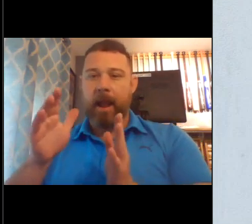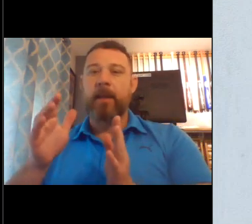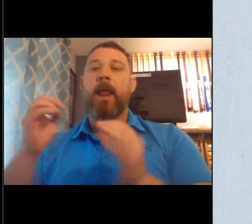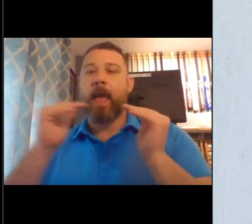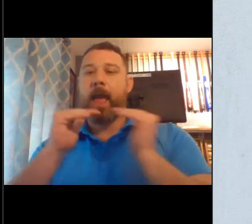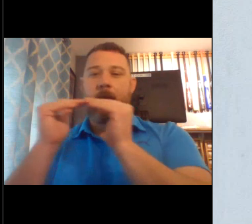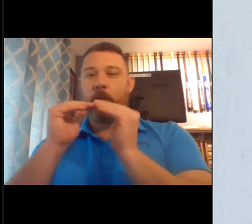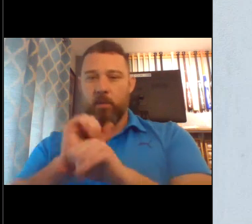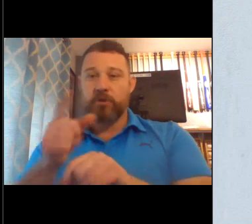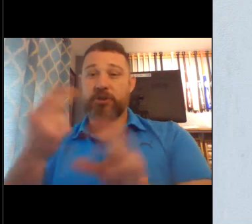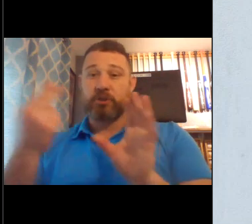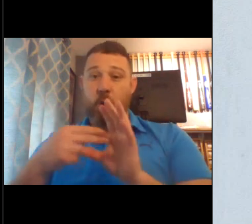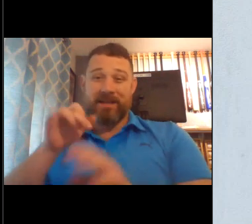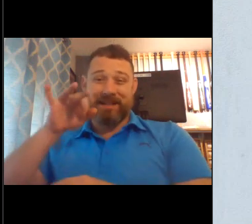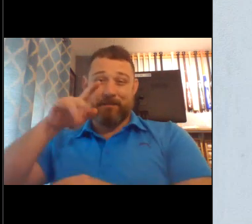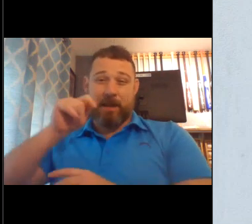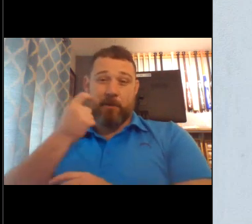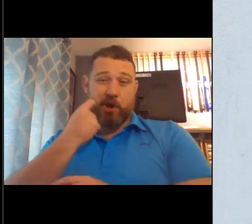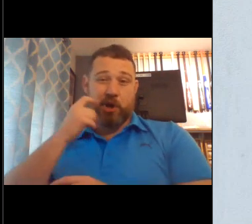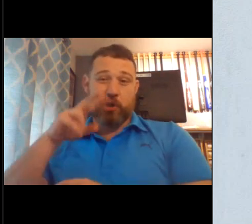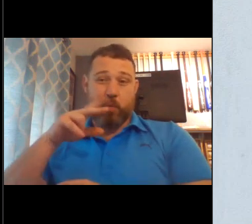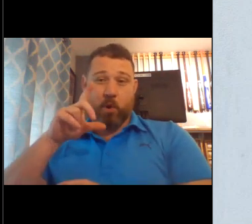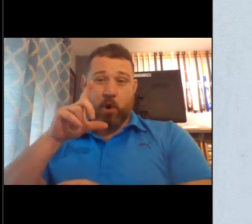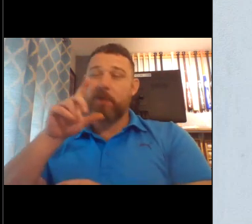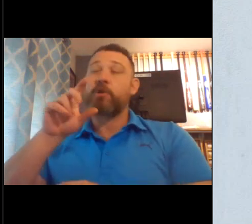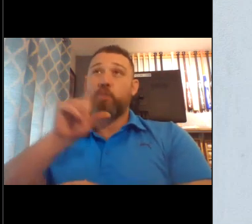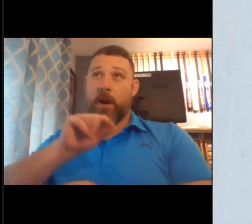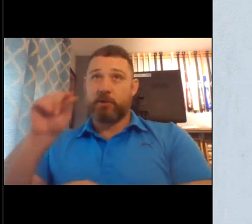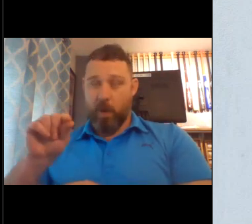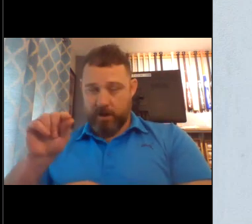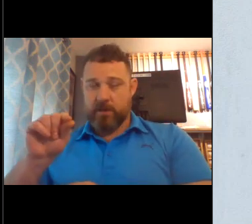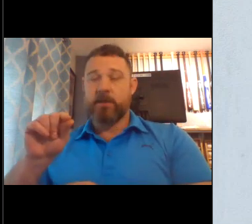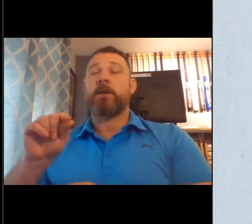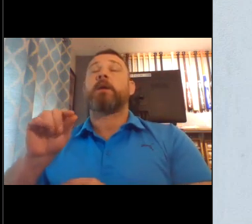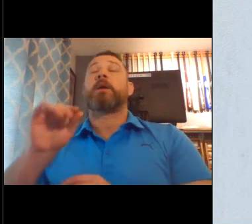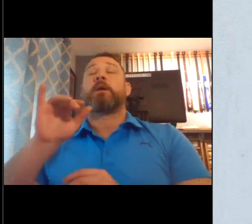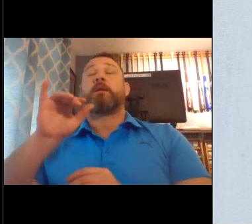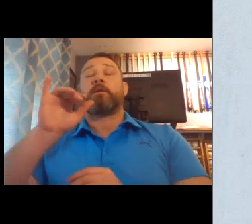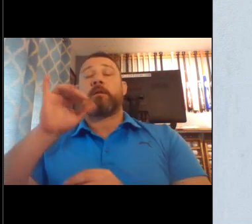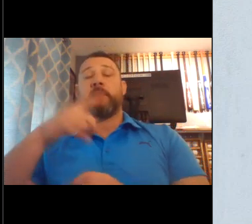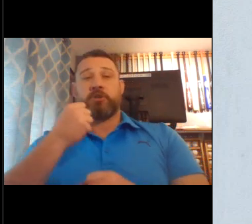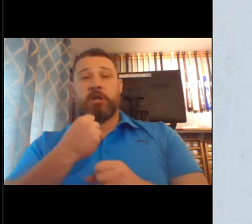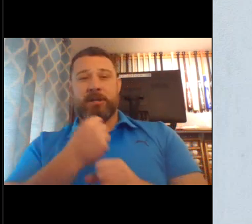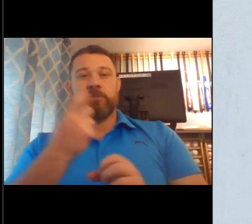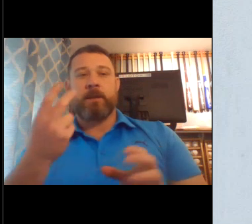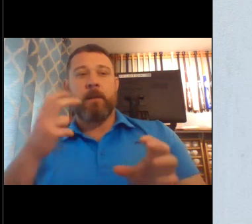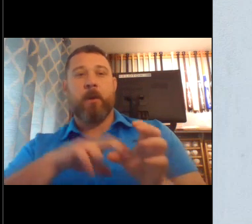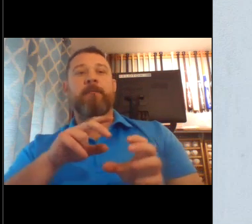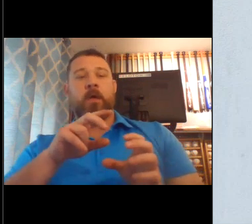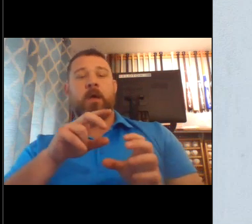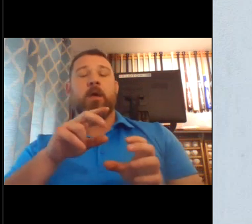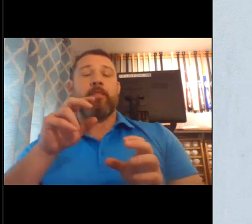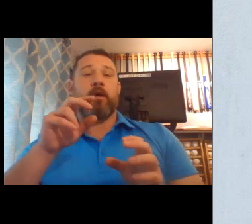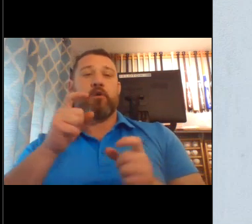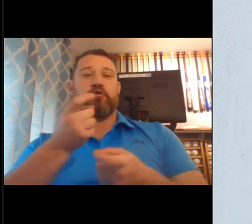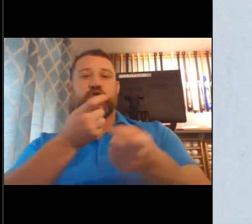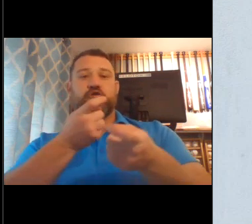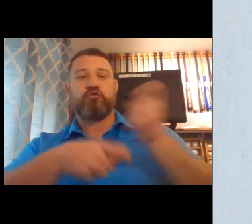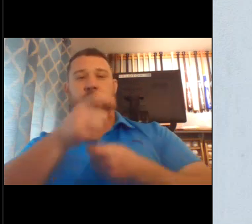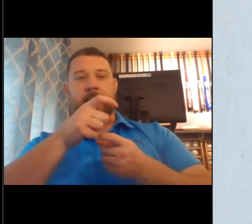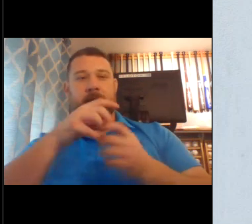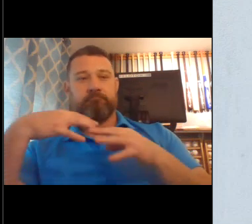September 2020 as a member of the Local Streets and Roads team, and this year has been a part of the Trade Corridor Enhancement Program team.